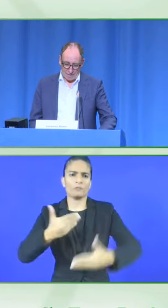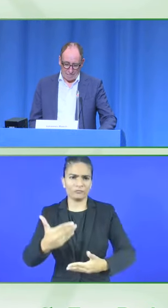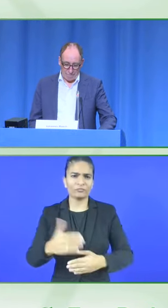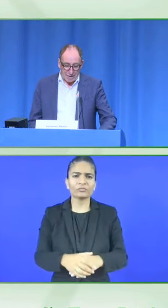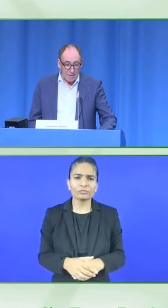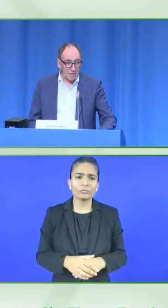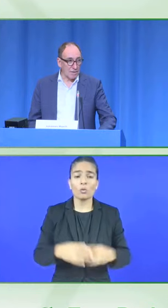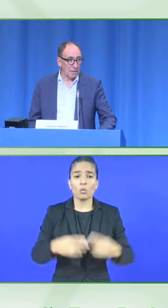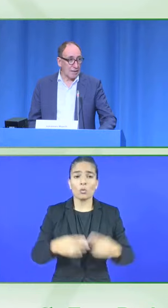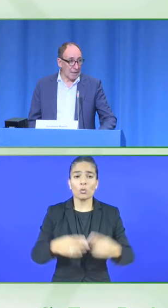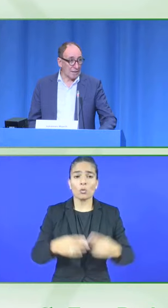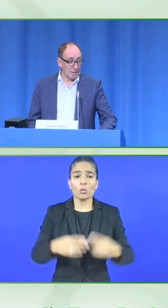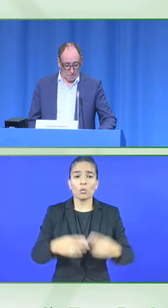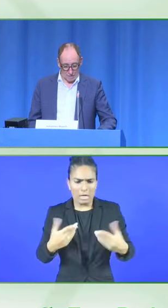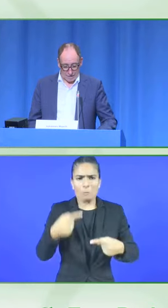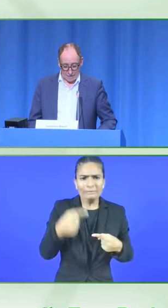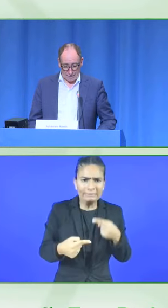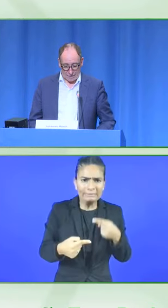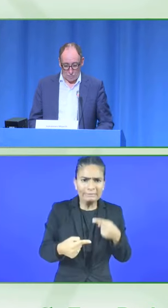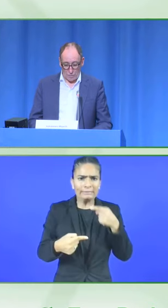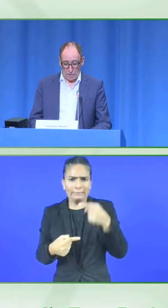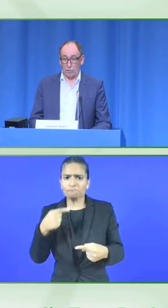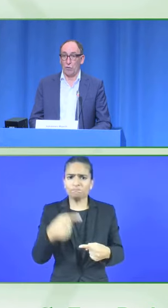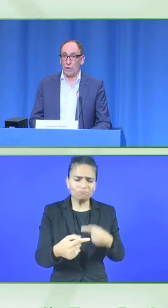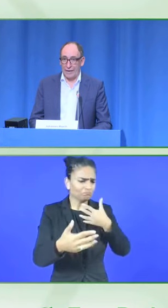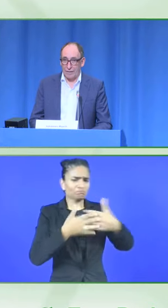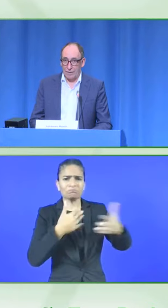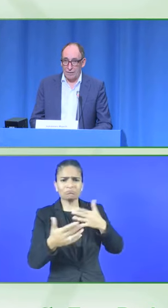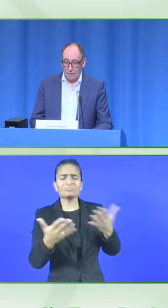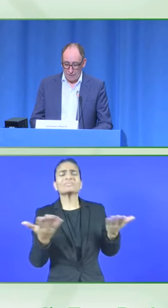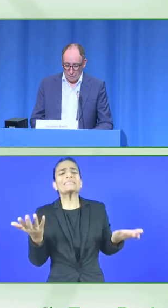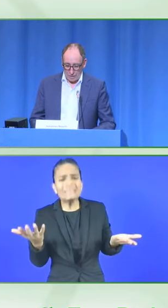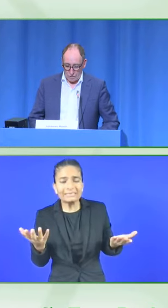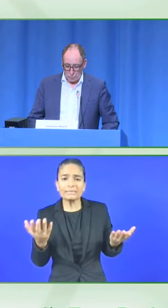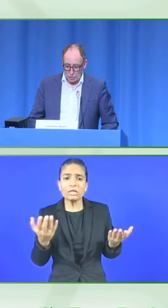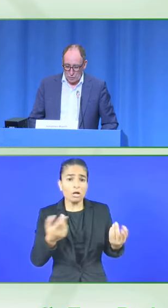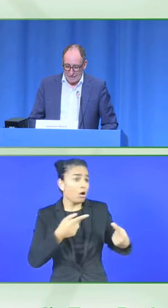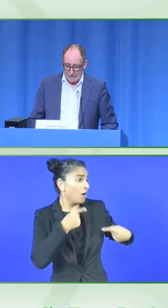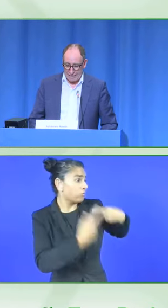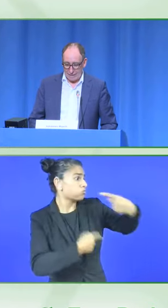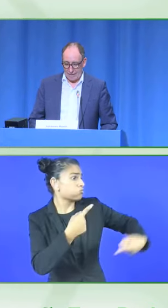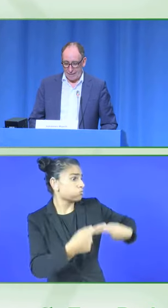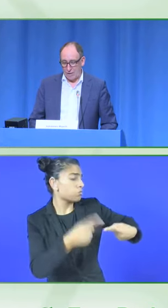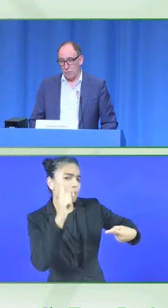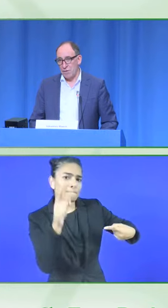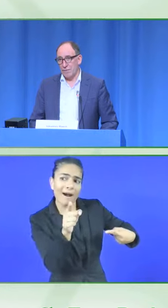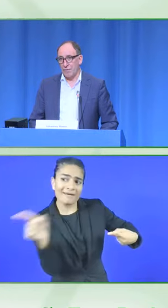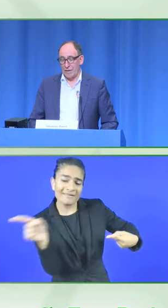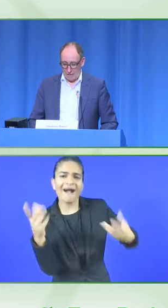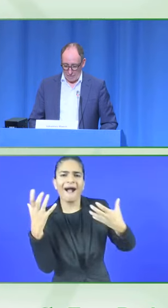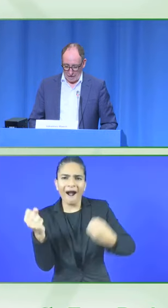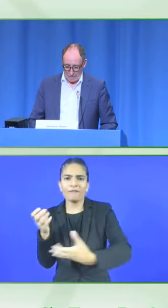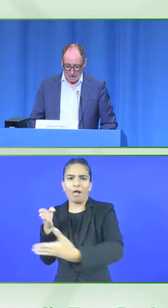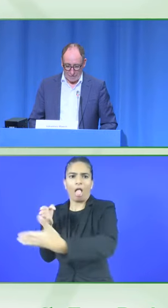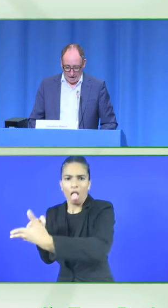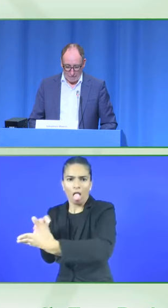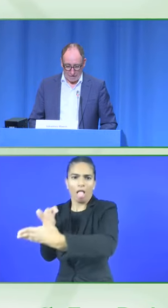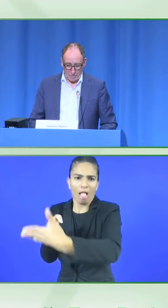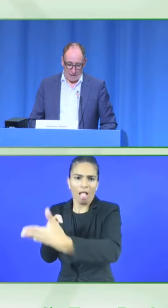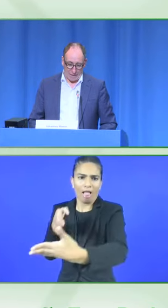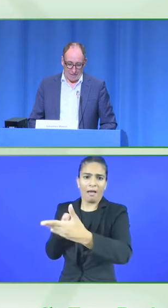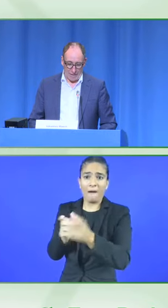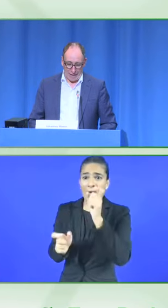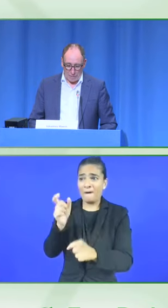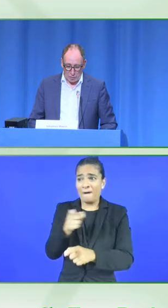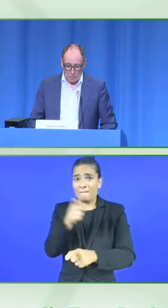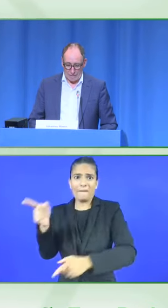governments, business, and society to work together to create an inclusive environment